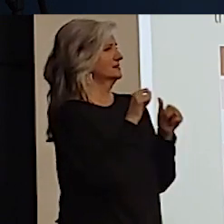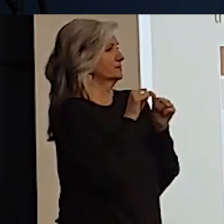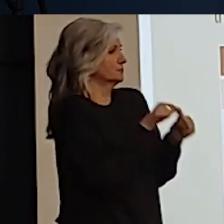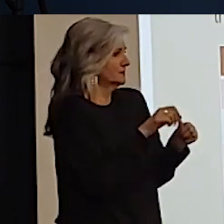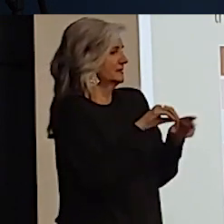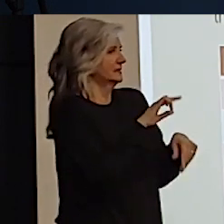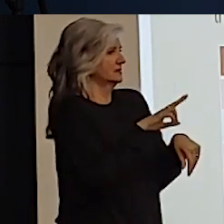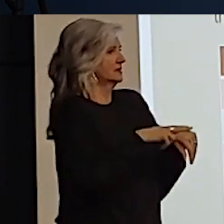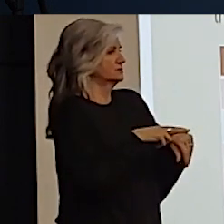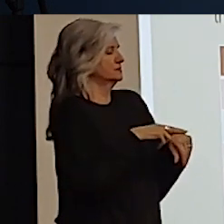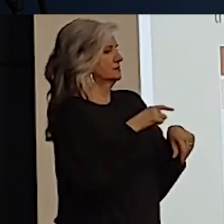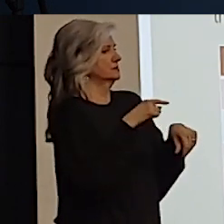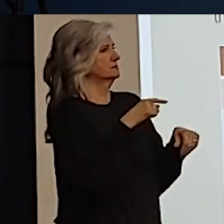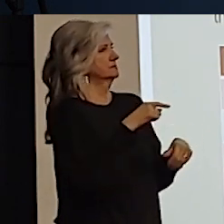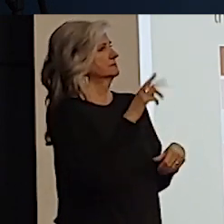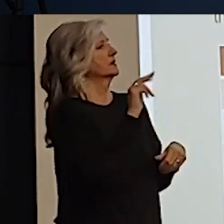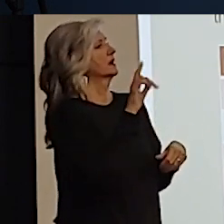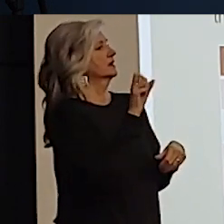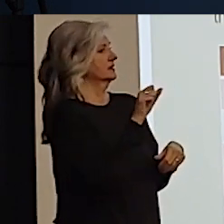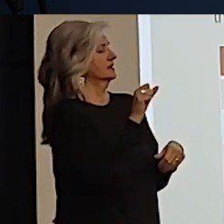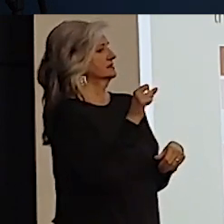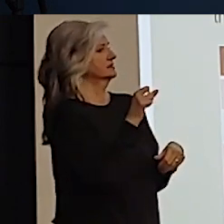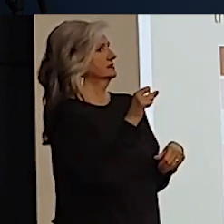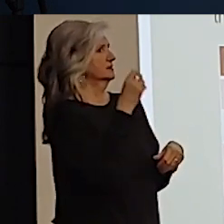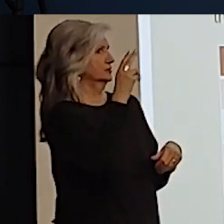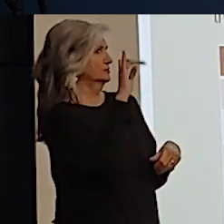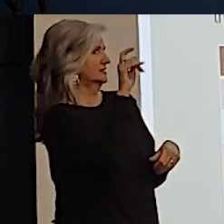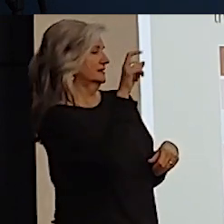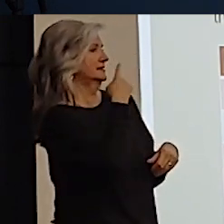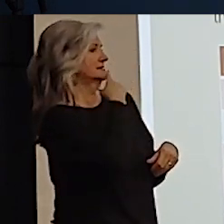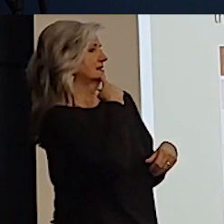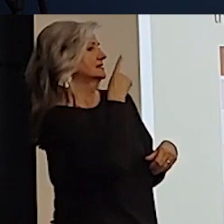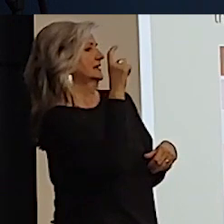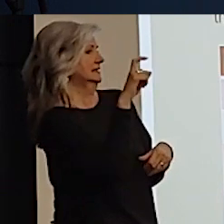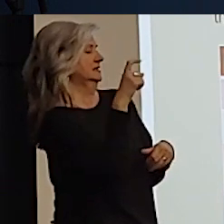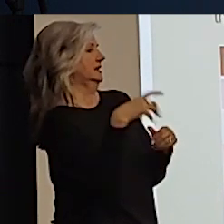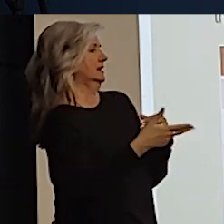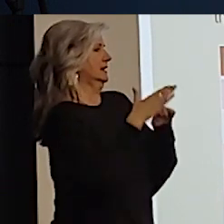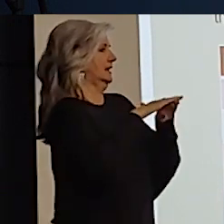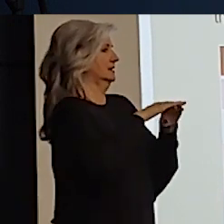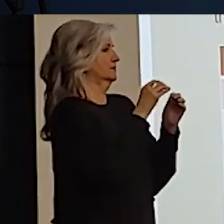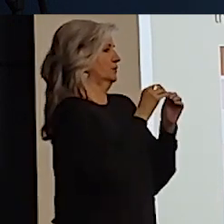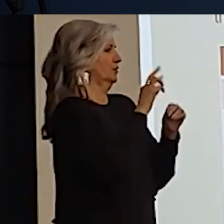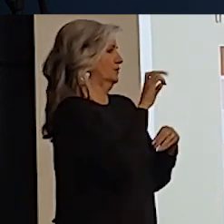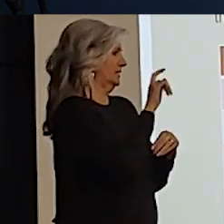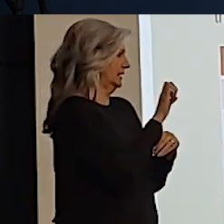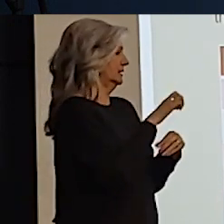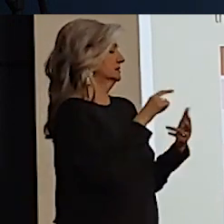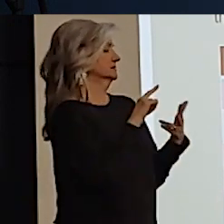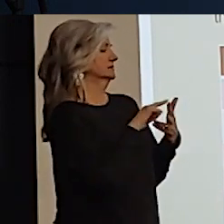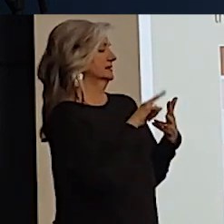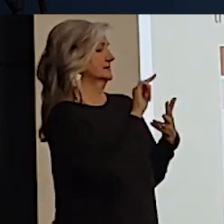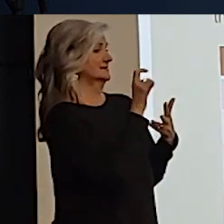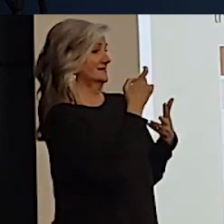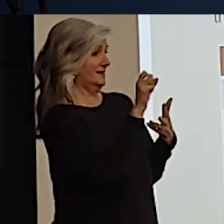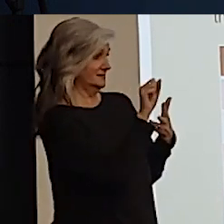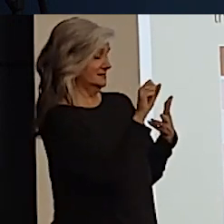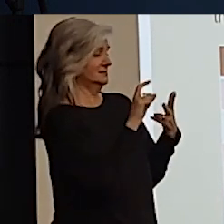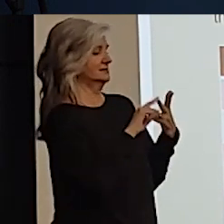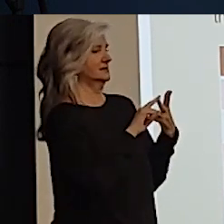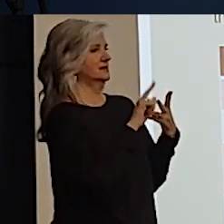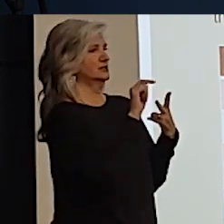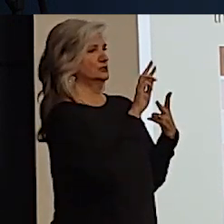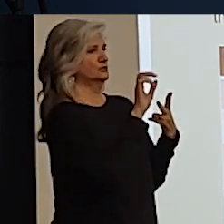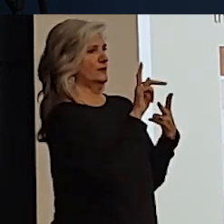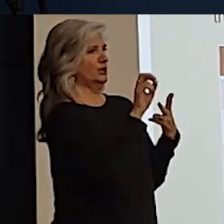in nature, unless and until the utility files a new rate case. Then there's taxes, and then there's what's known as trackers